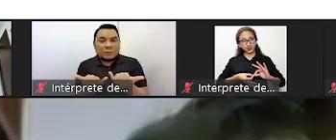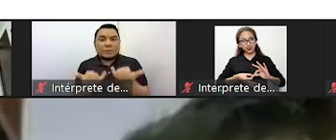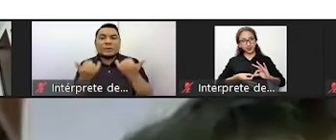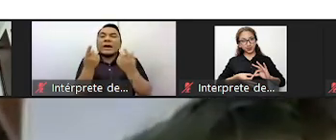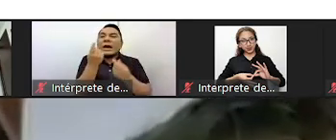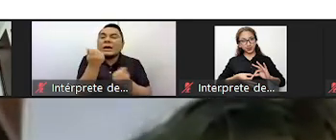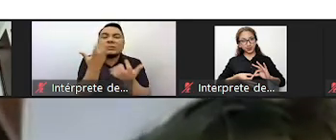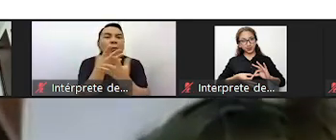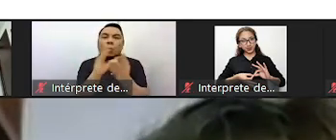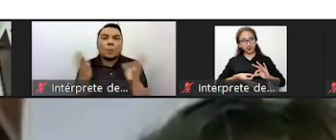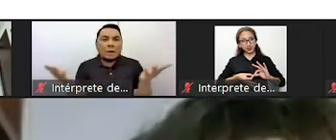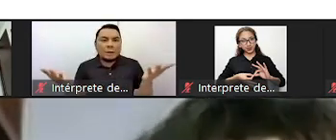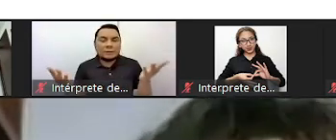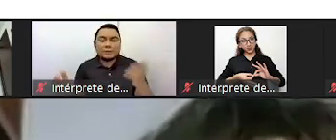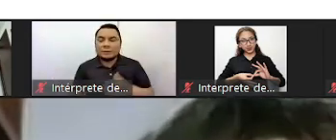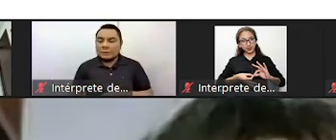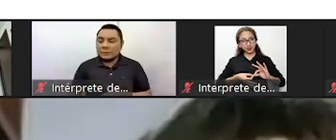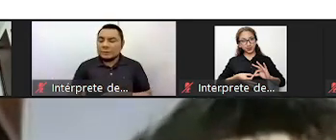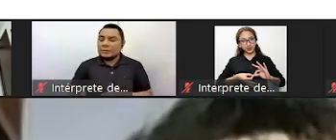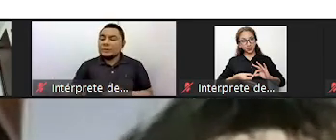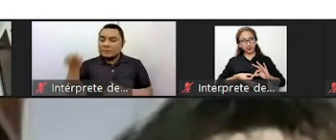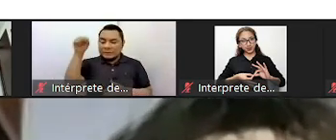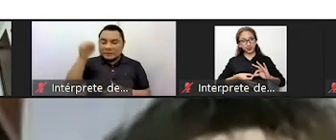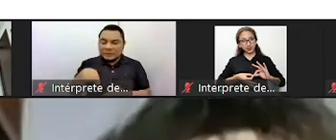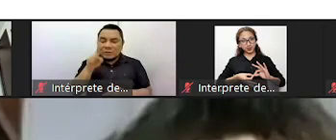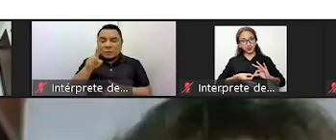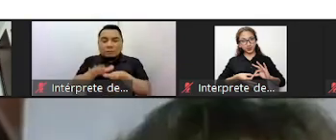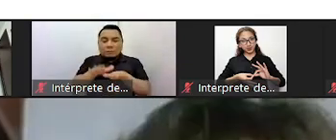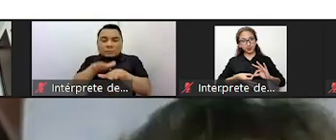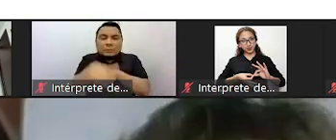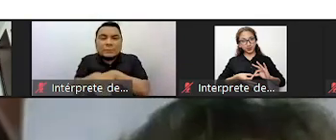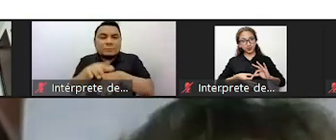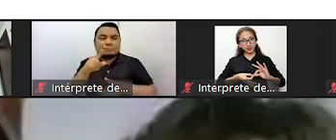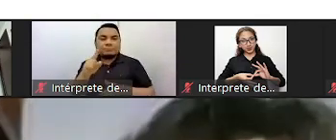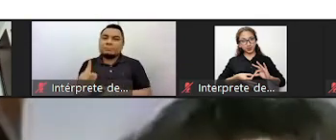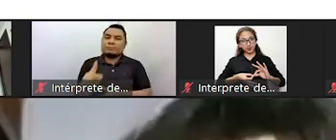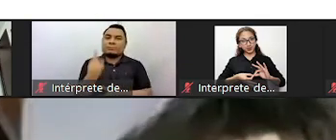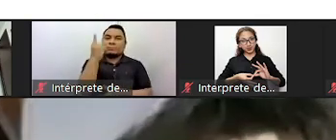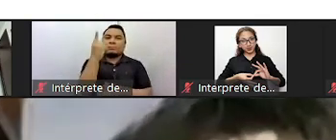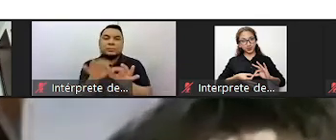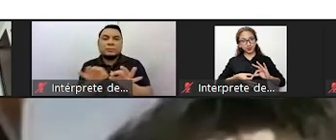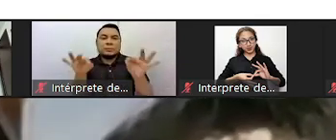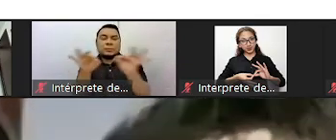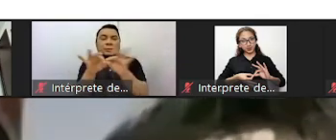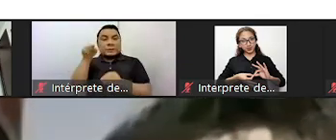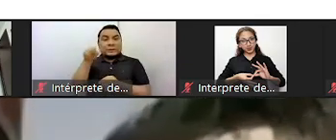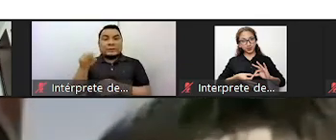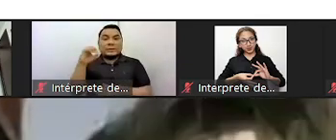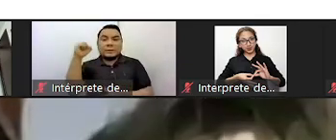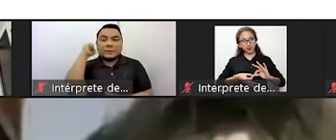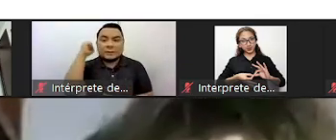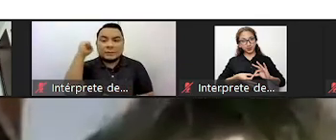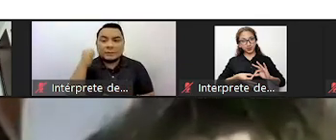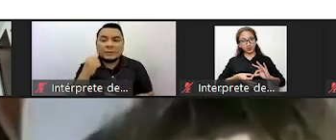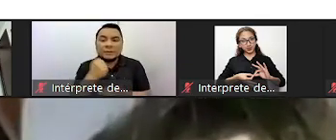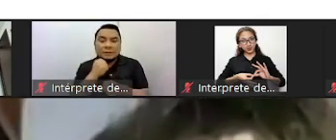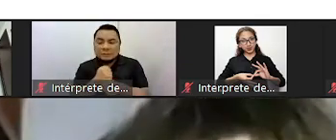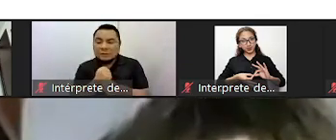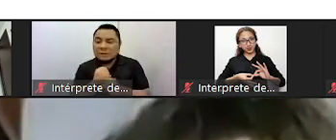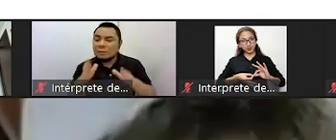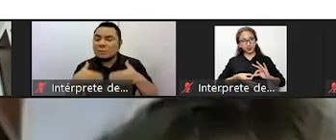today almost in existing and that is a fundamental stepper towards